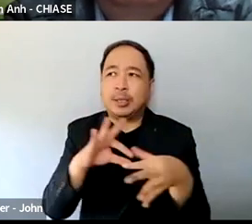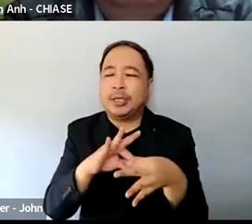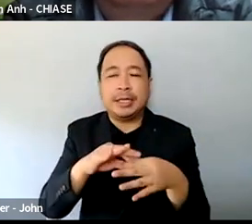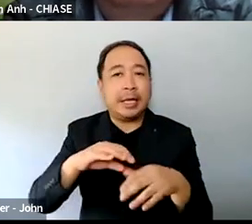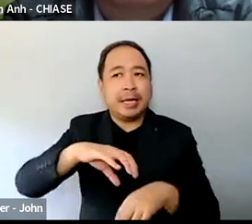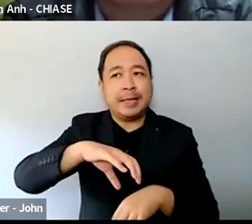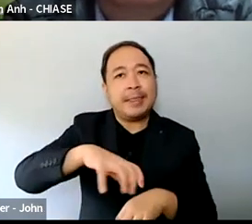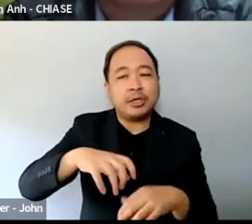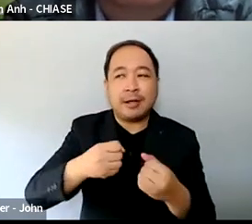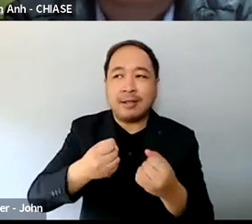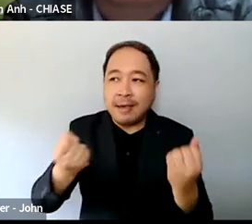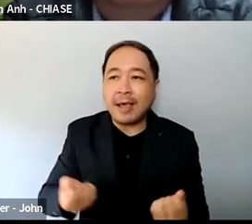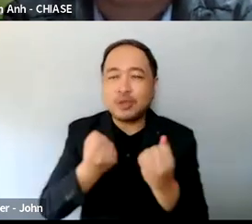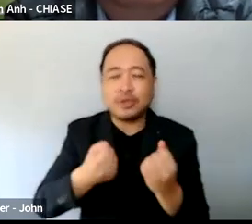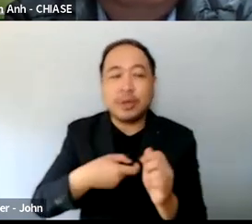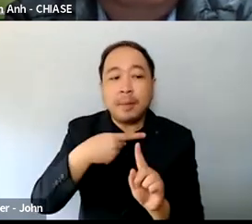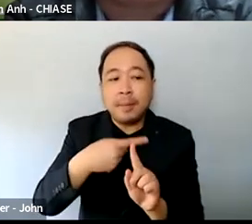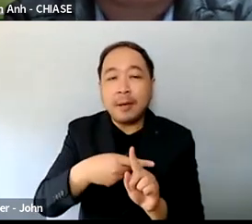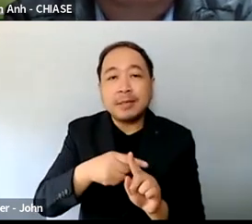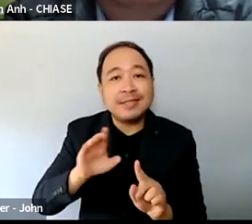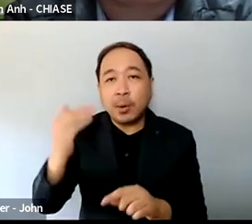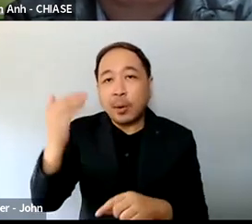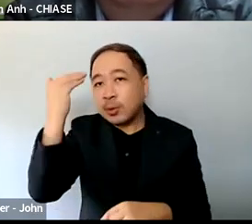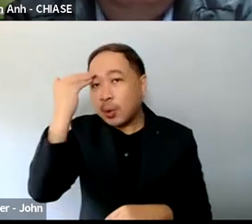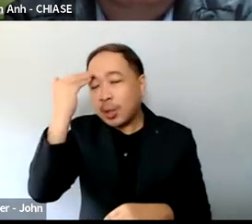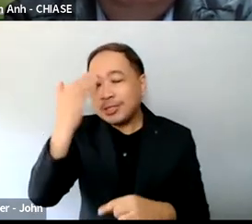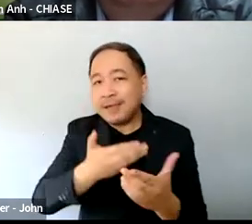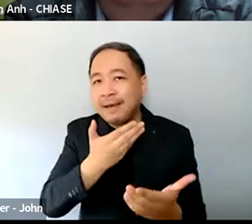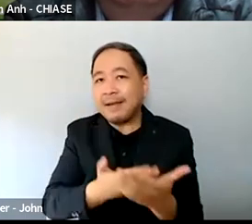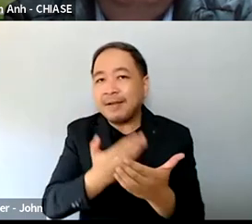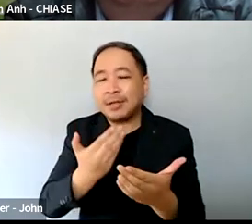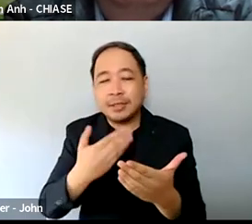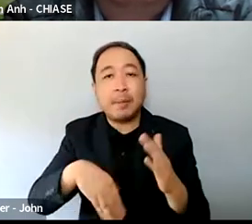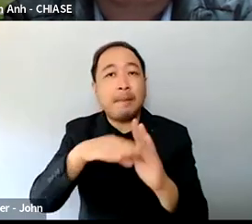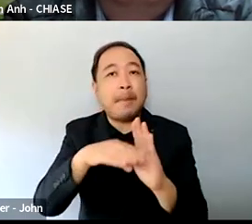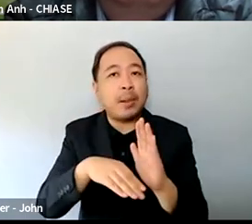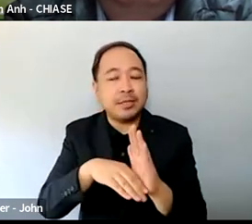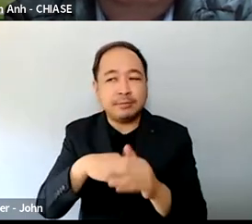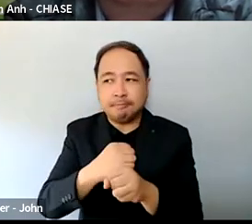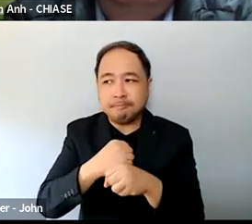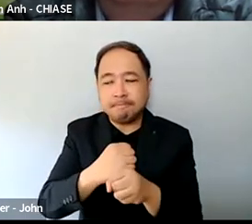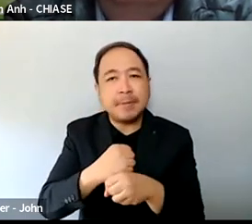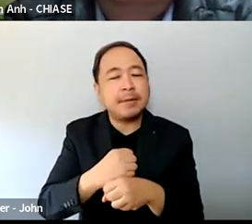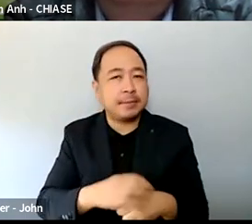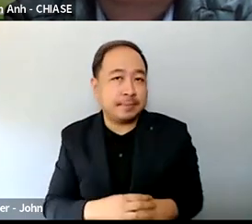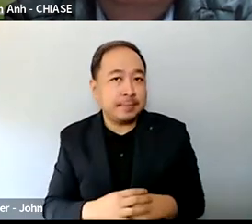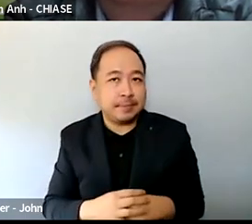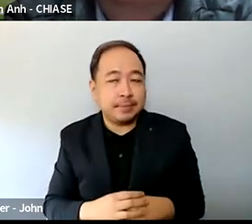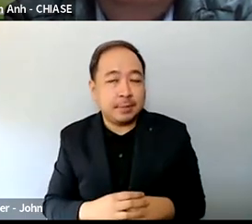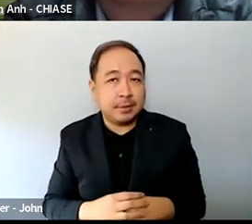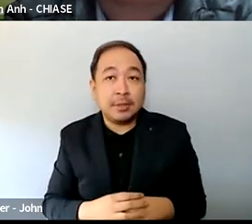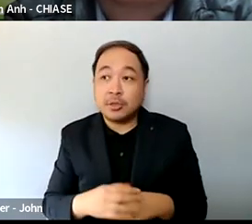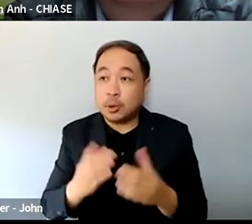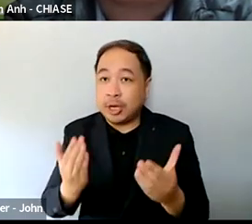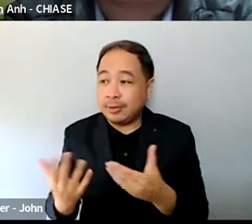building capacities, and really generating knowledge and evidence for policy development. We also have engagements with civil